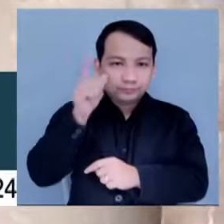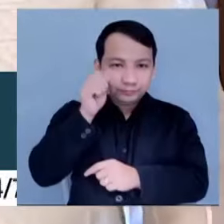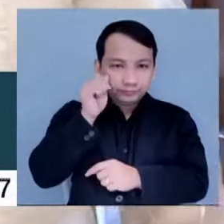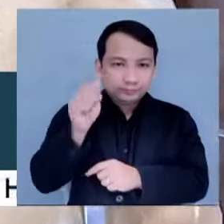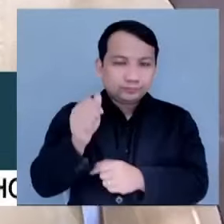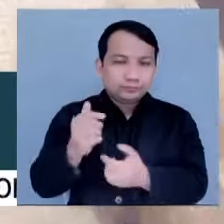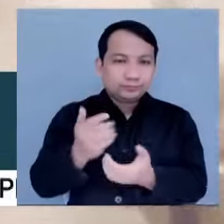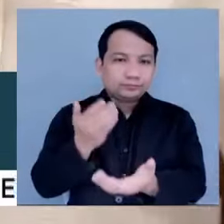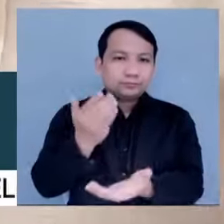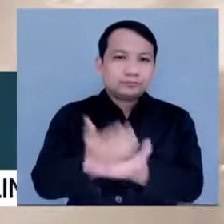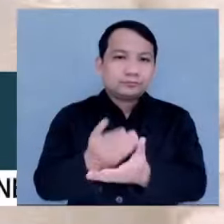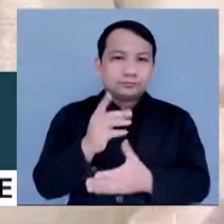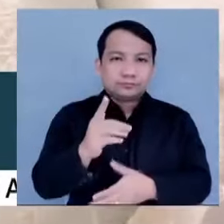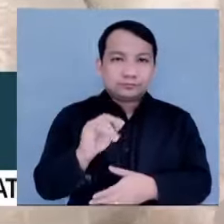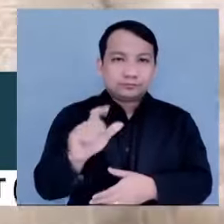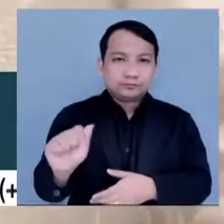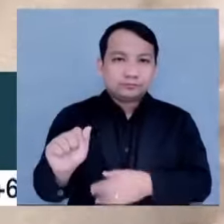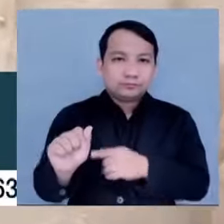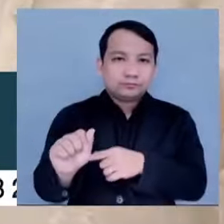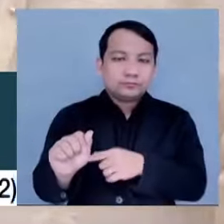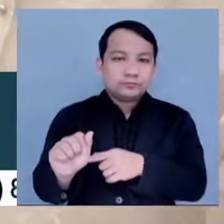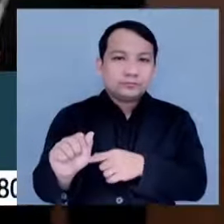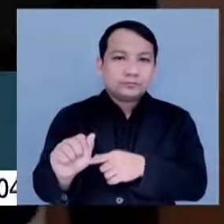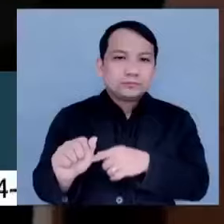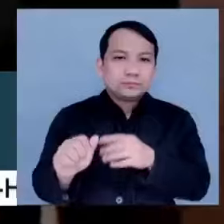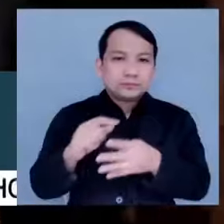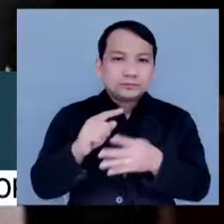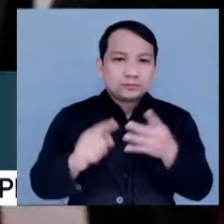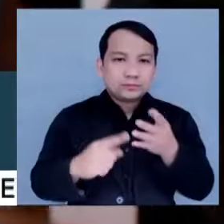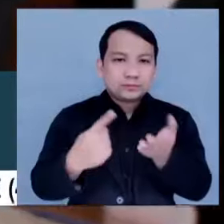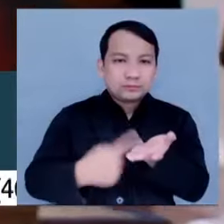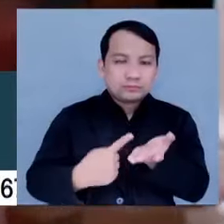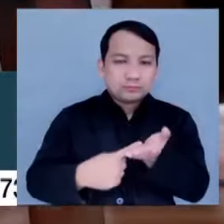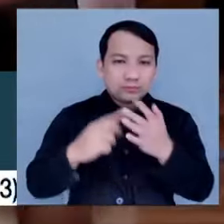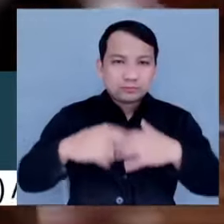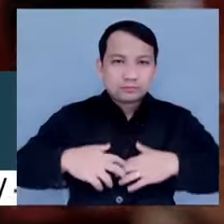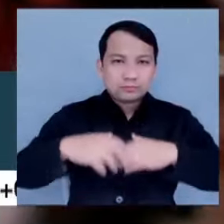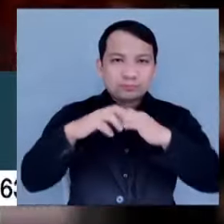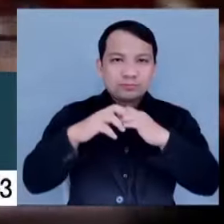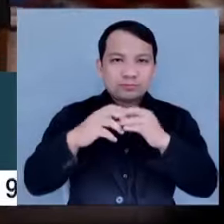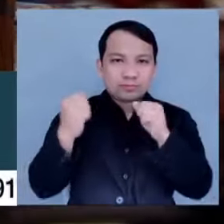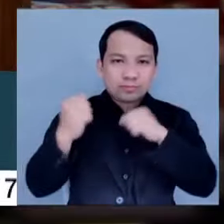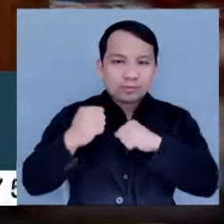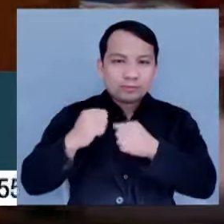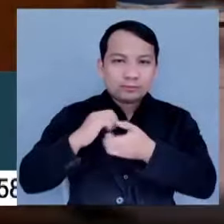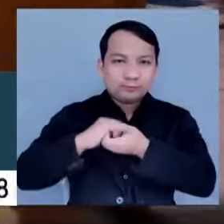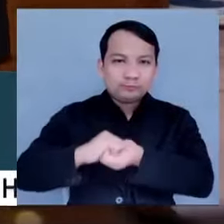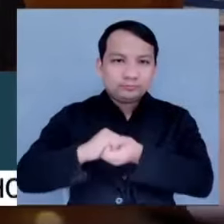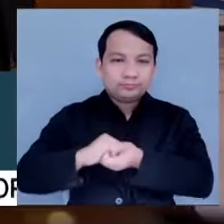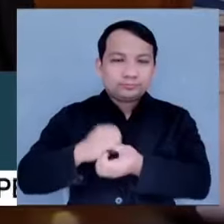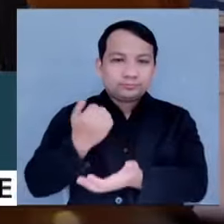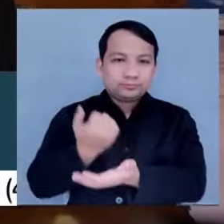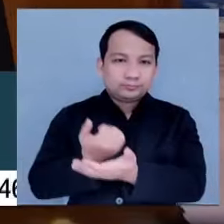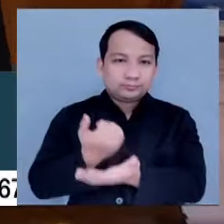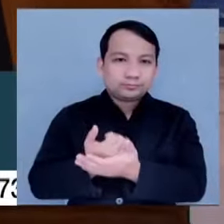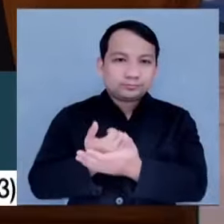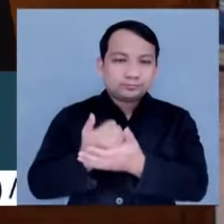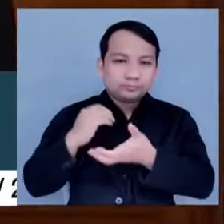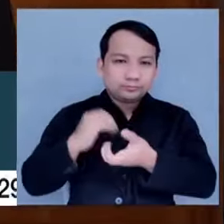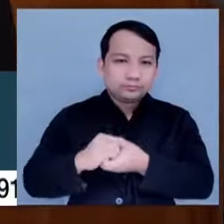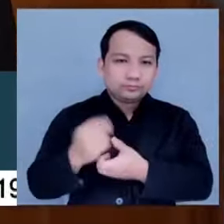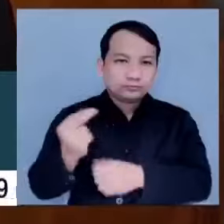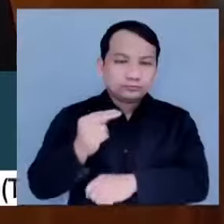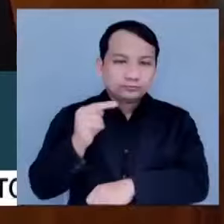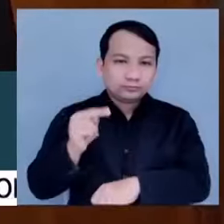Austin. The DFA said the four will discuss how to further enhance the bilateral alliance and economic ties of the two